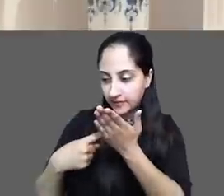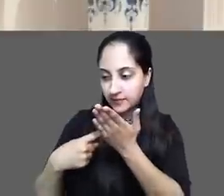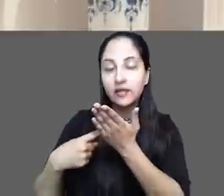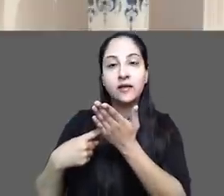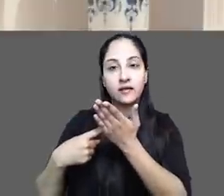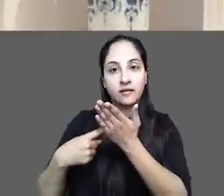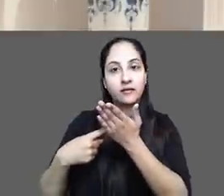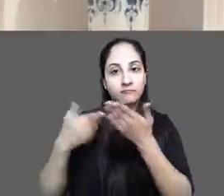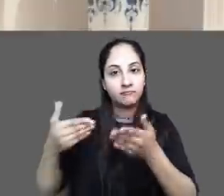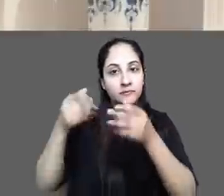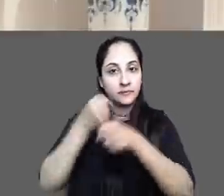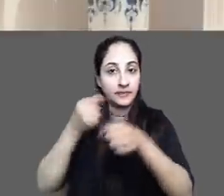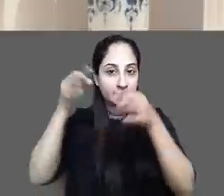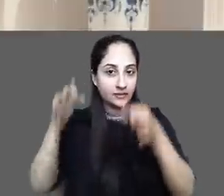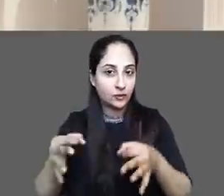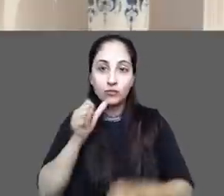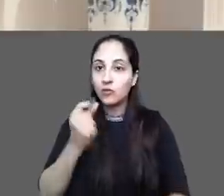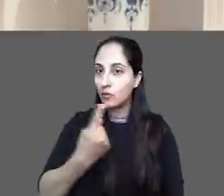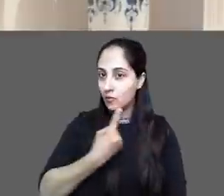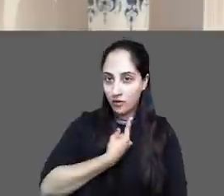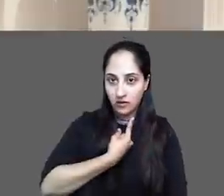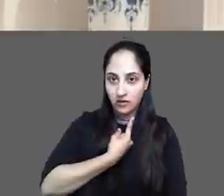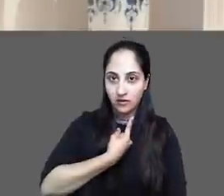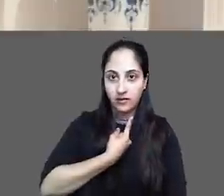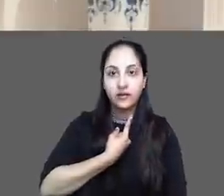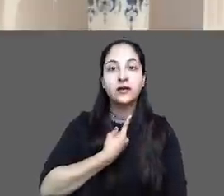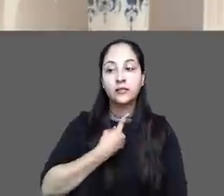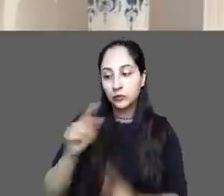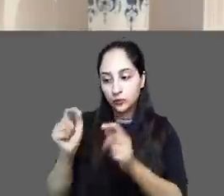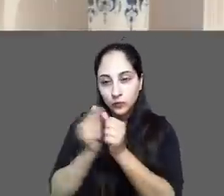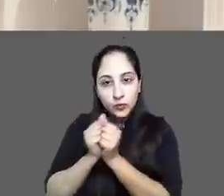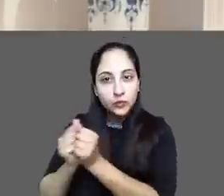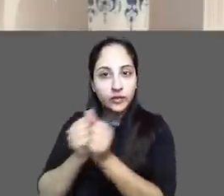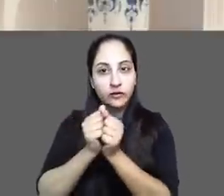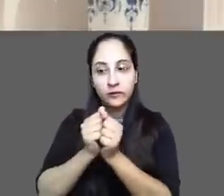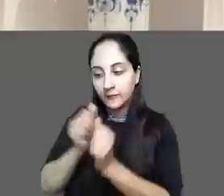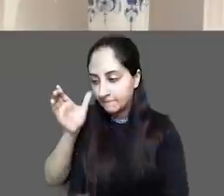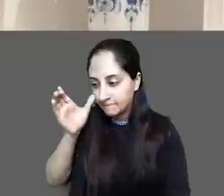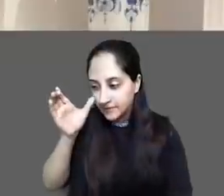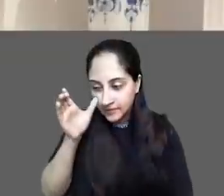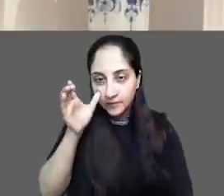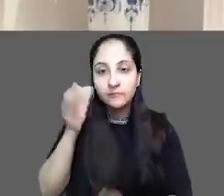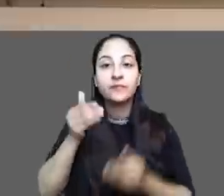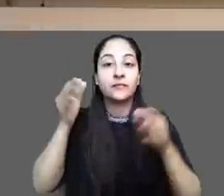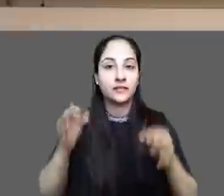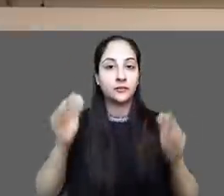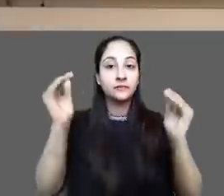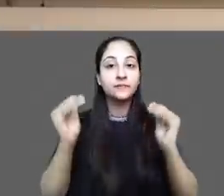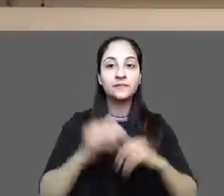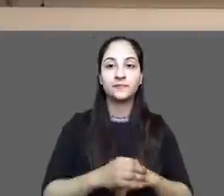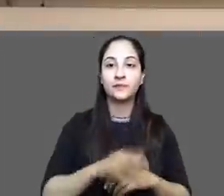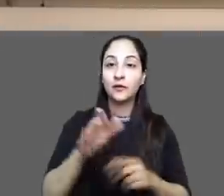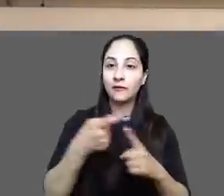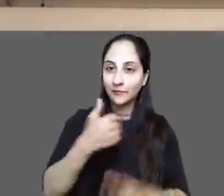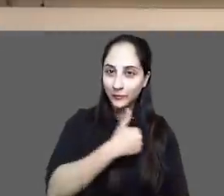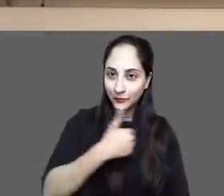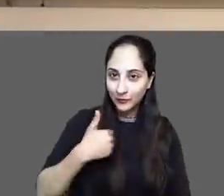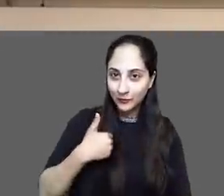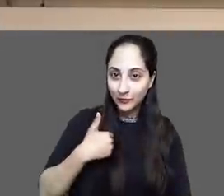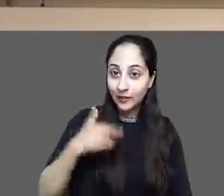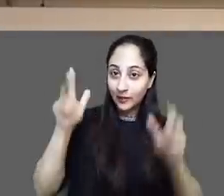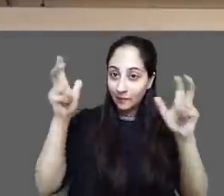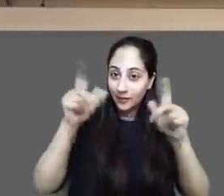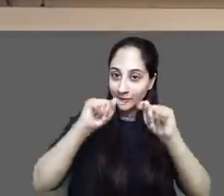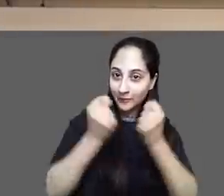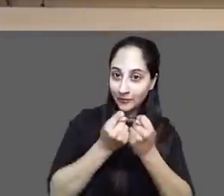be kept well informed through the opinions of others. You have got to be a good listener. That's an excellent answer. I